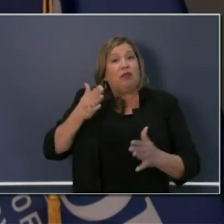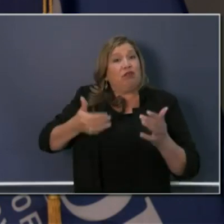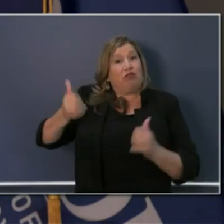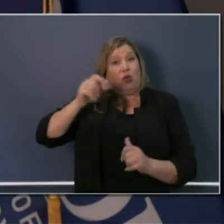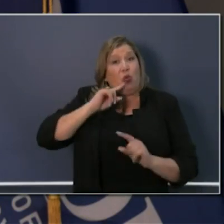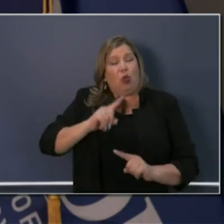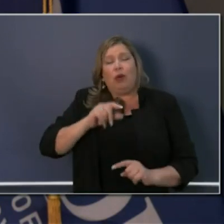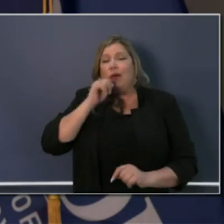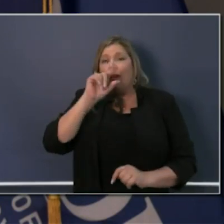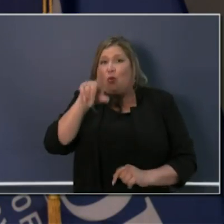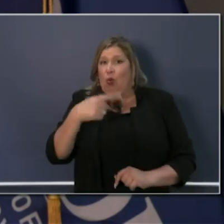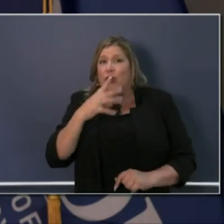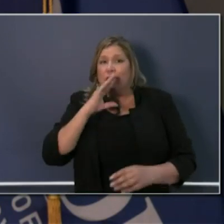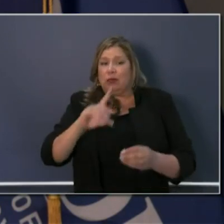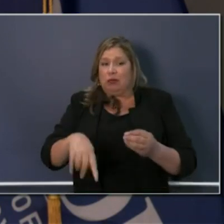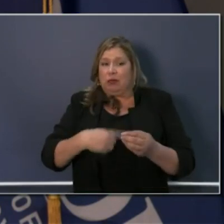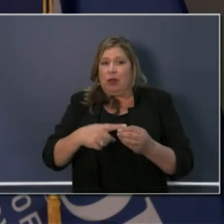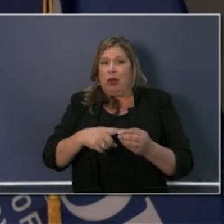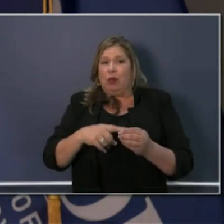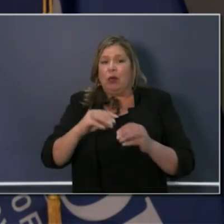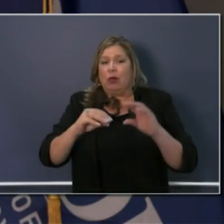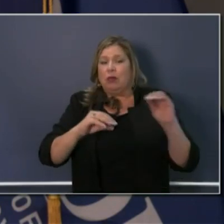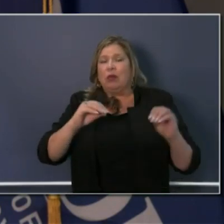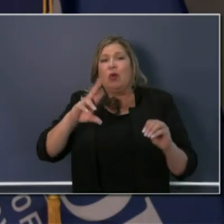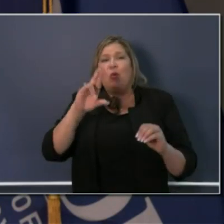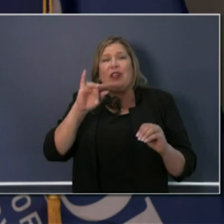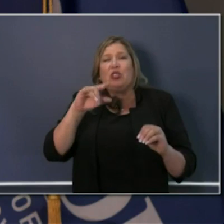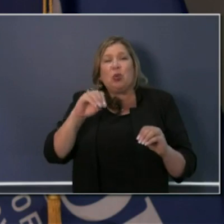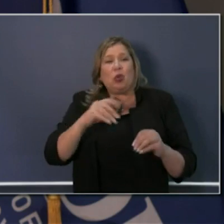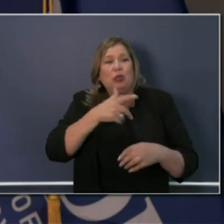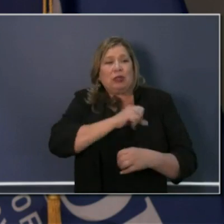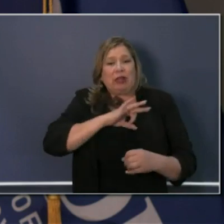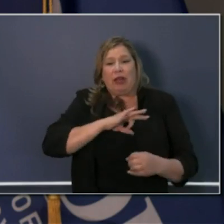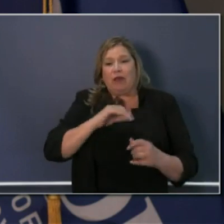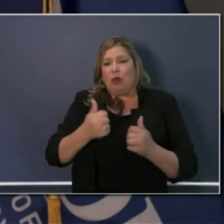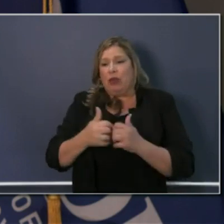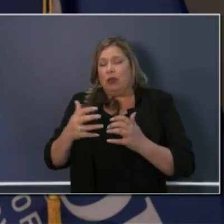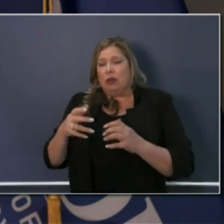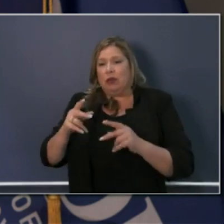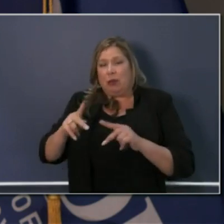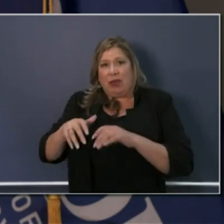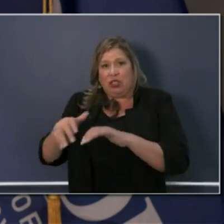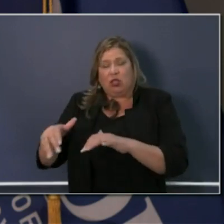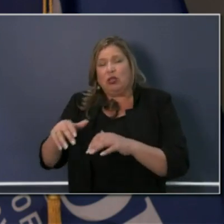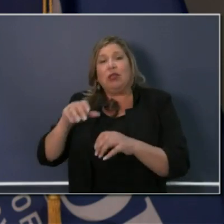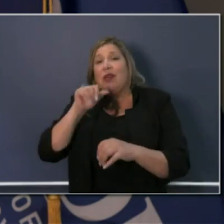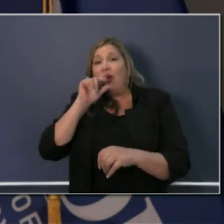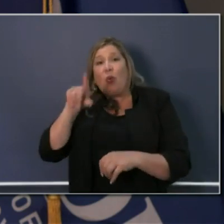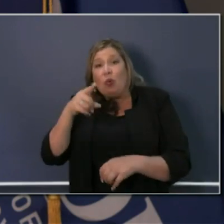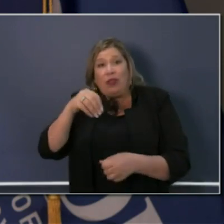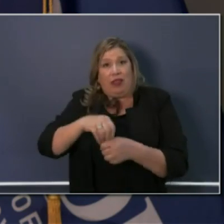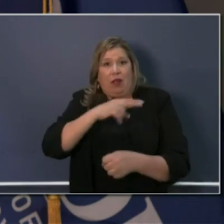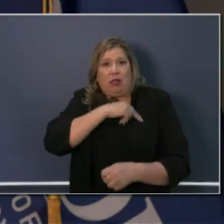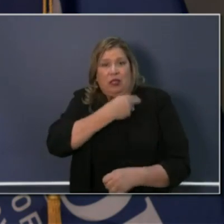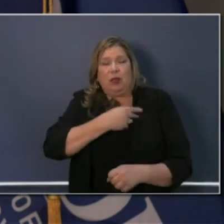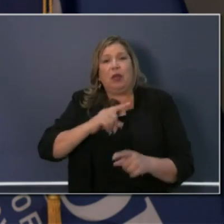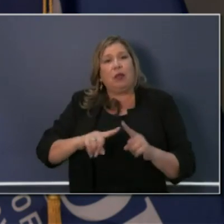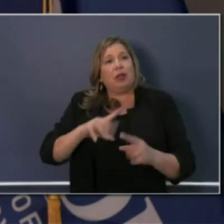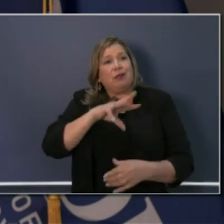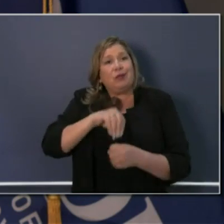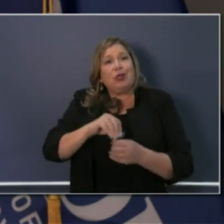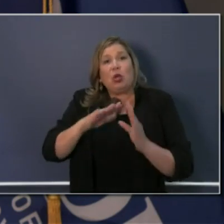hospitals. I want to make that clear. But this is around adult facilities. This is around community clinics. And so we are